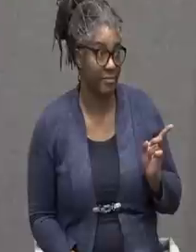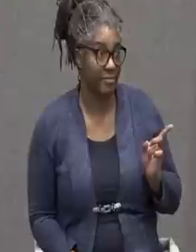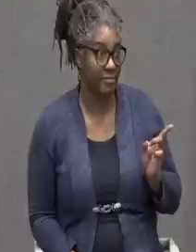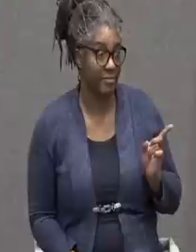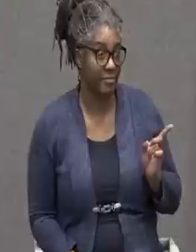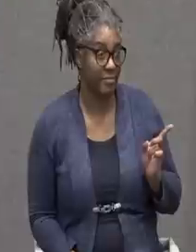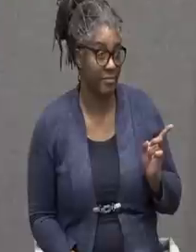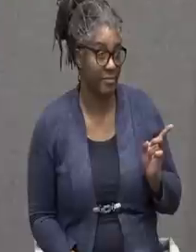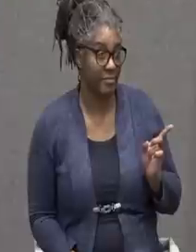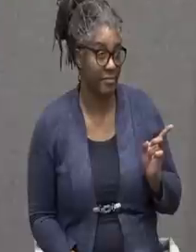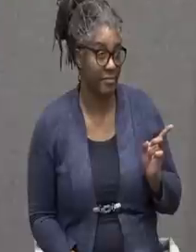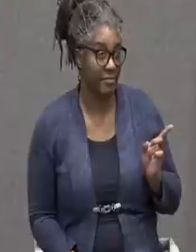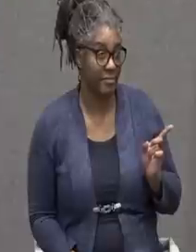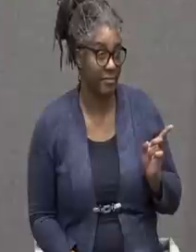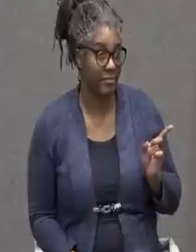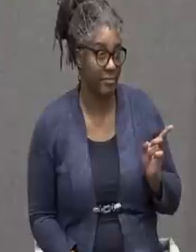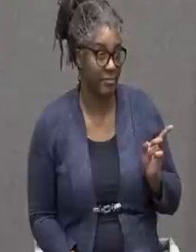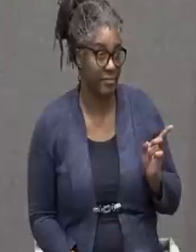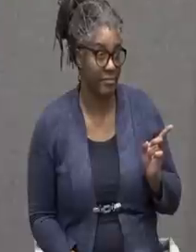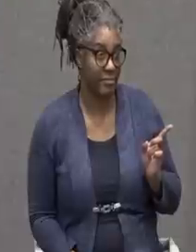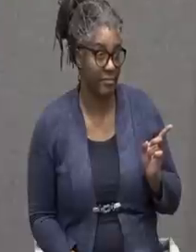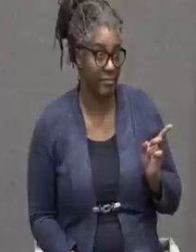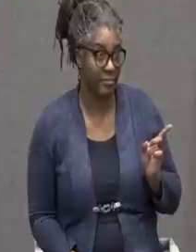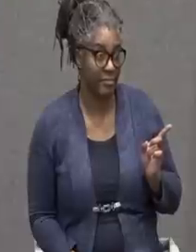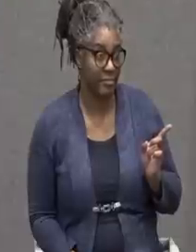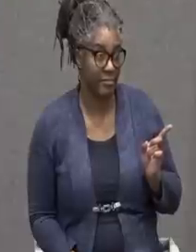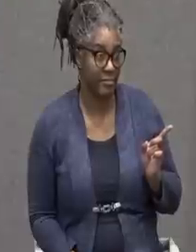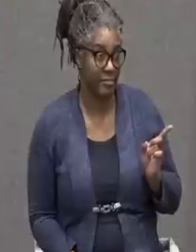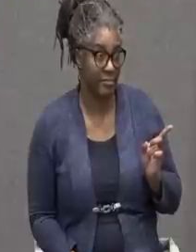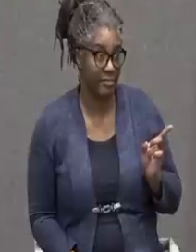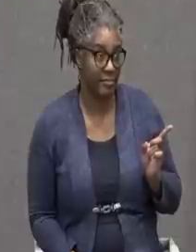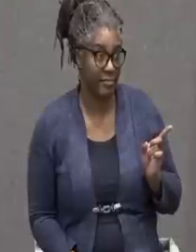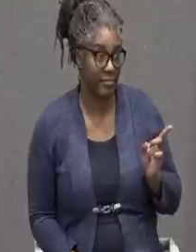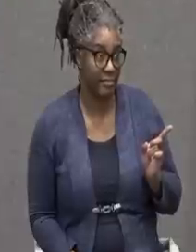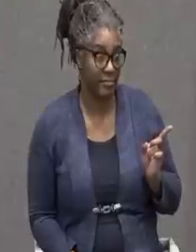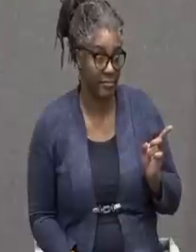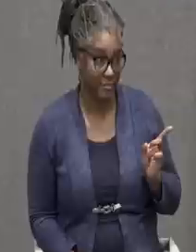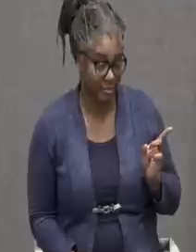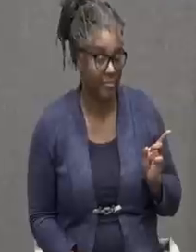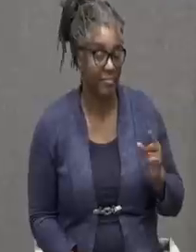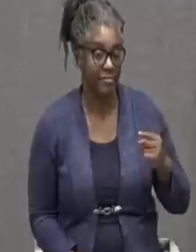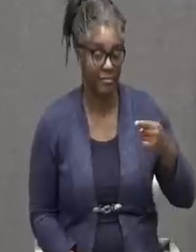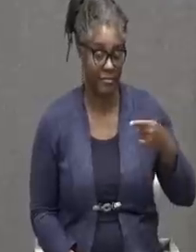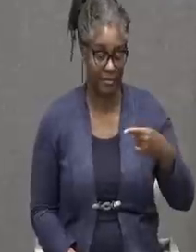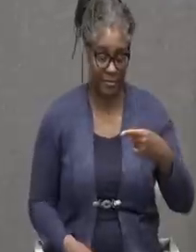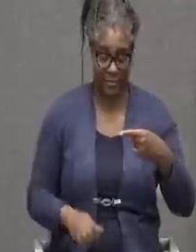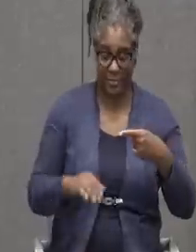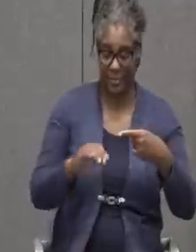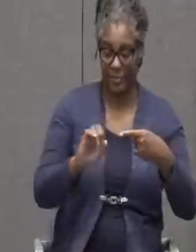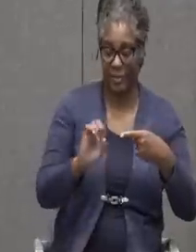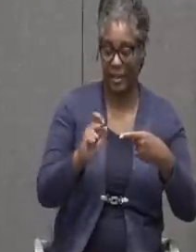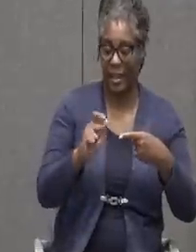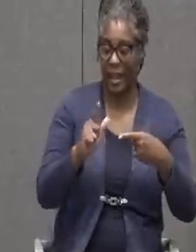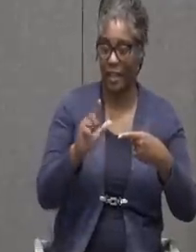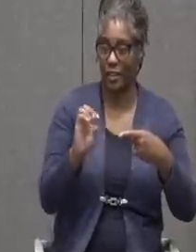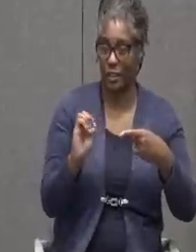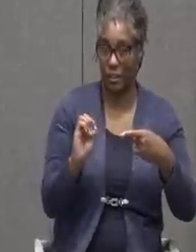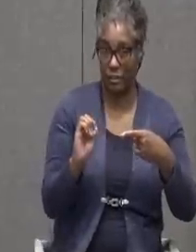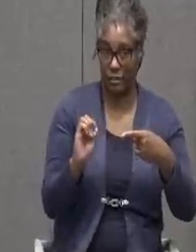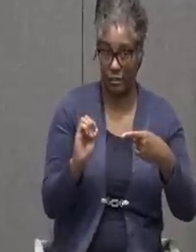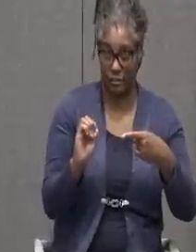that it is axle. Now, I want you to think